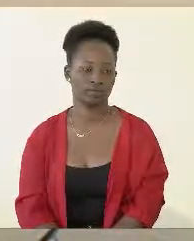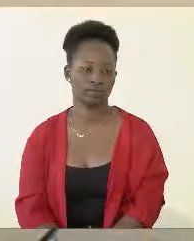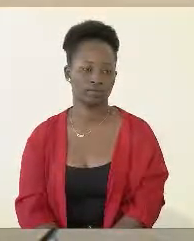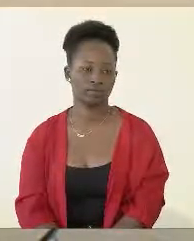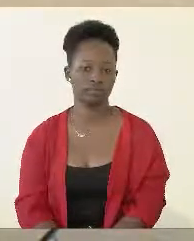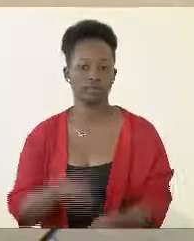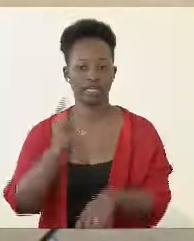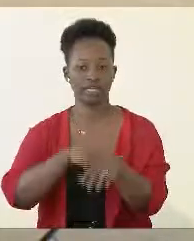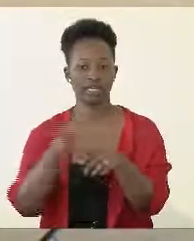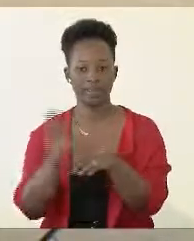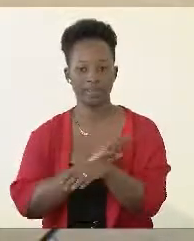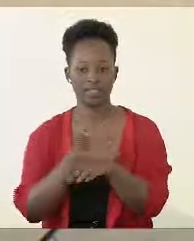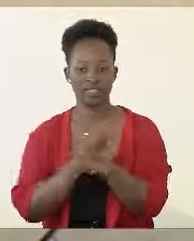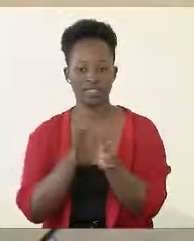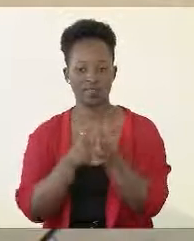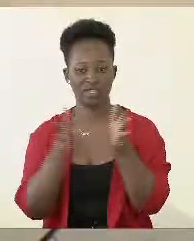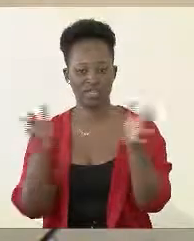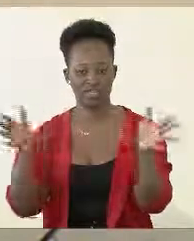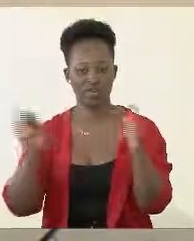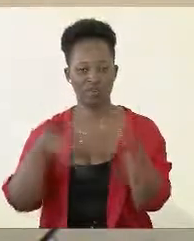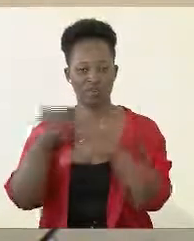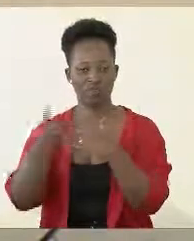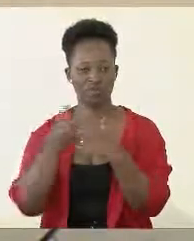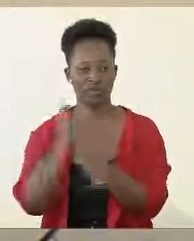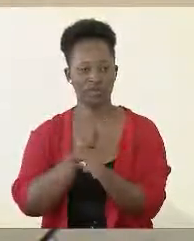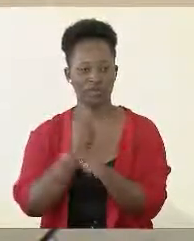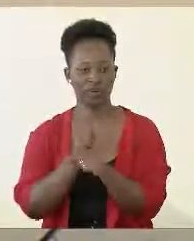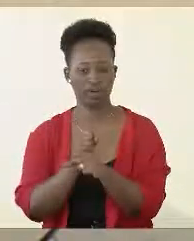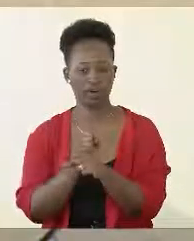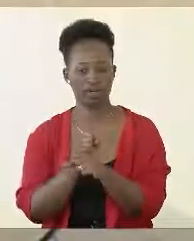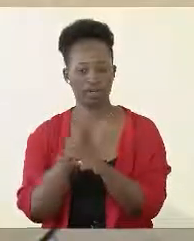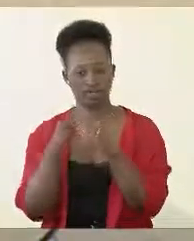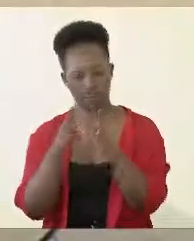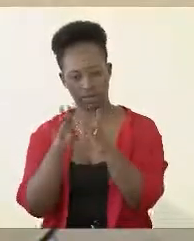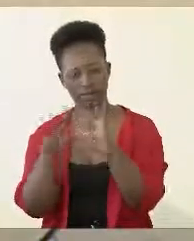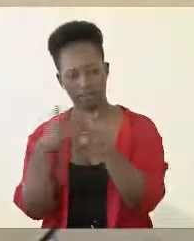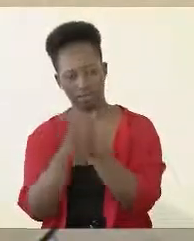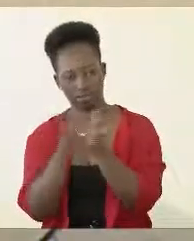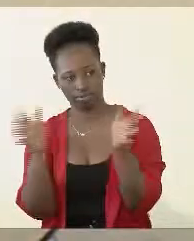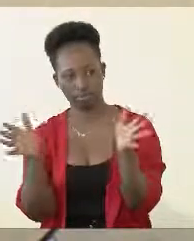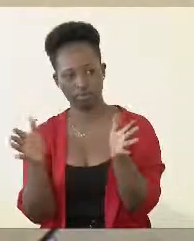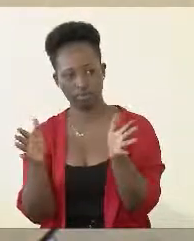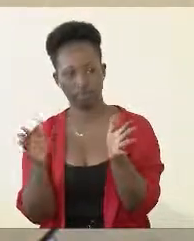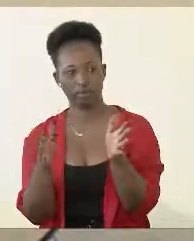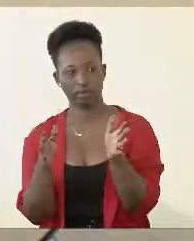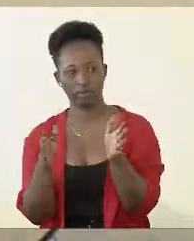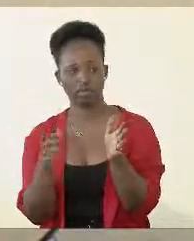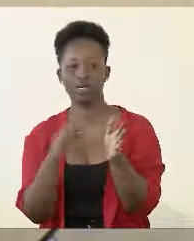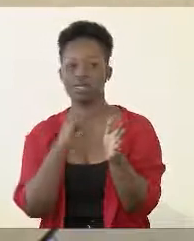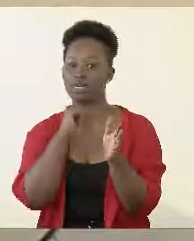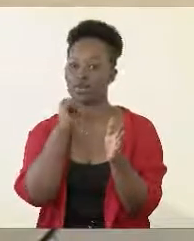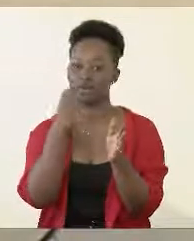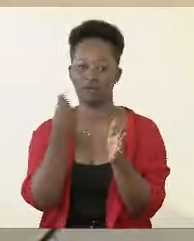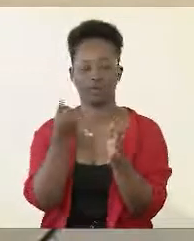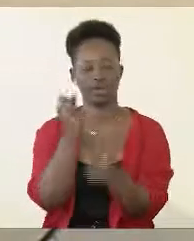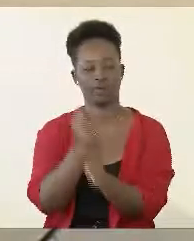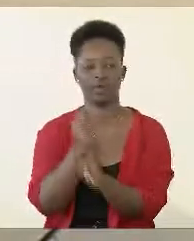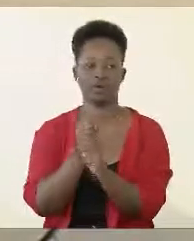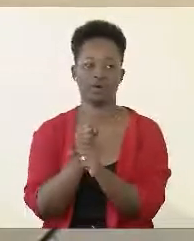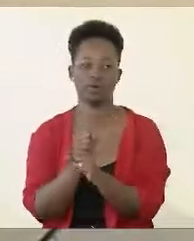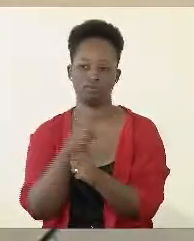call cost of production, to lower the cost of production. It lowers, when you apply